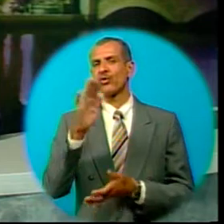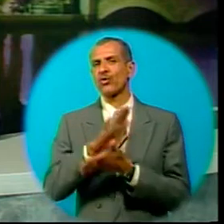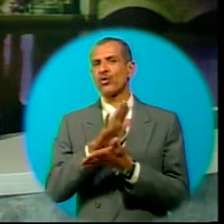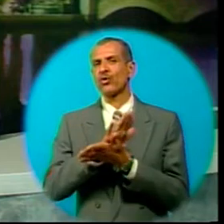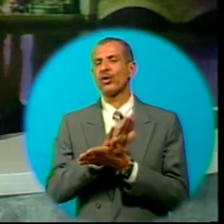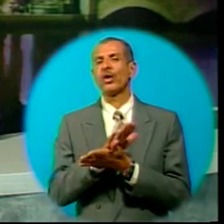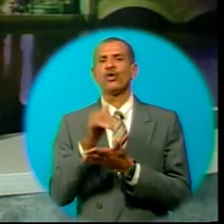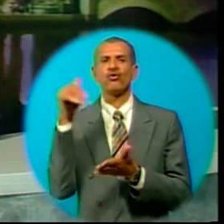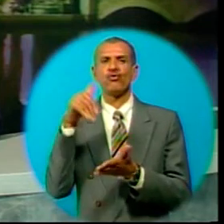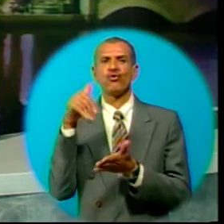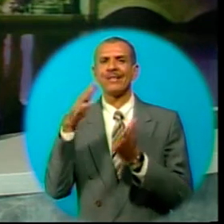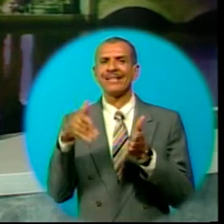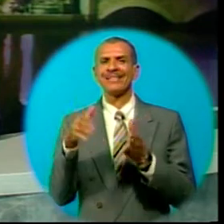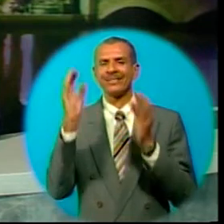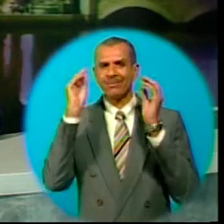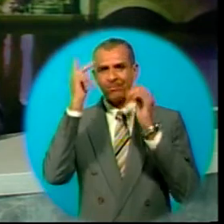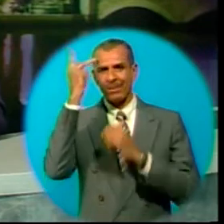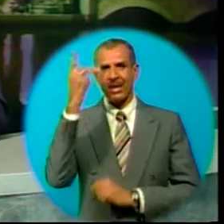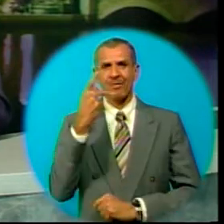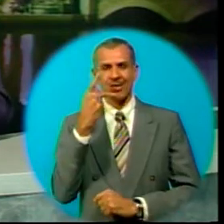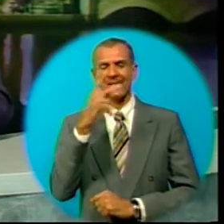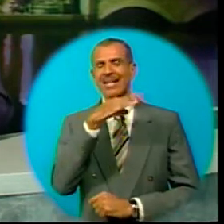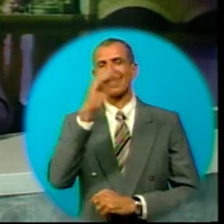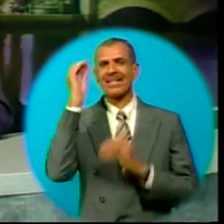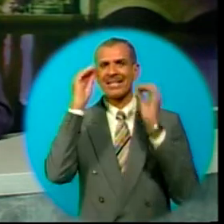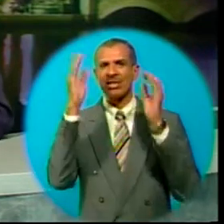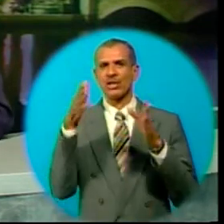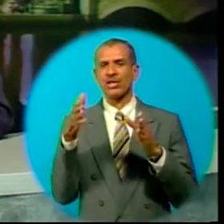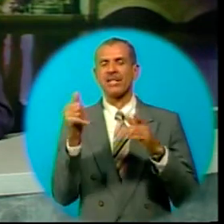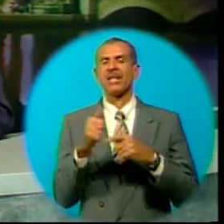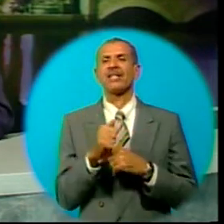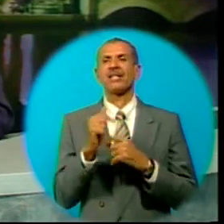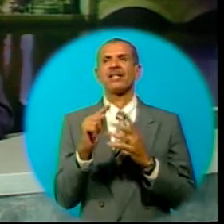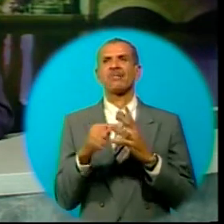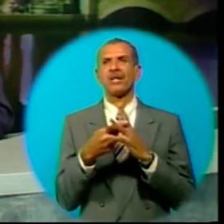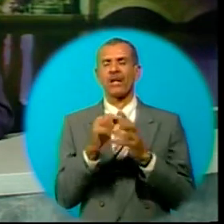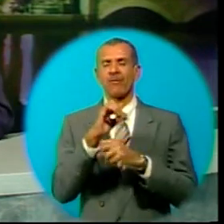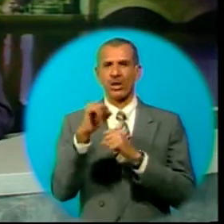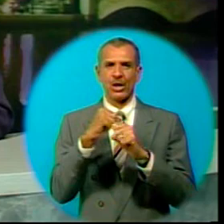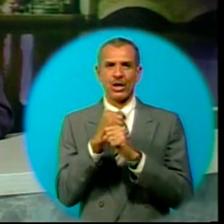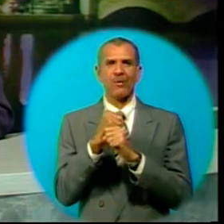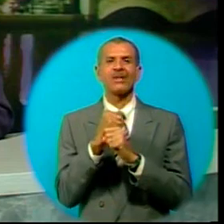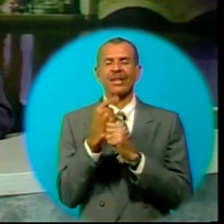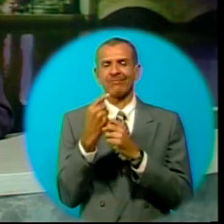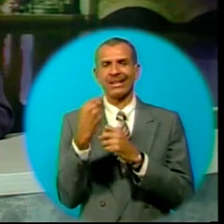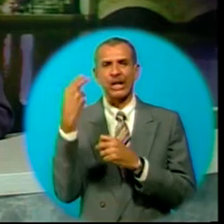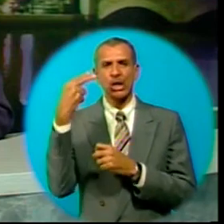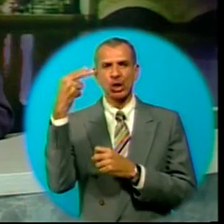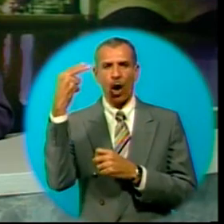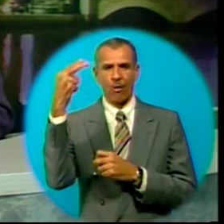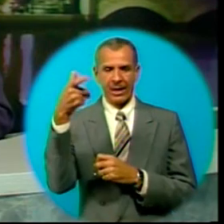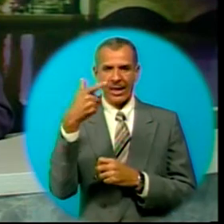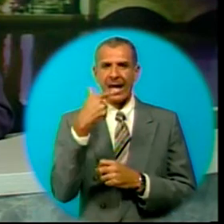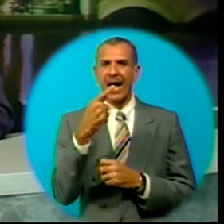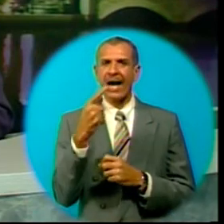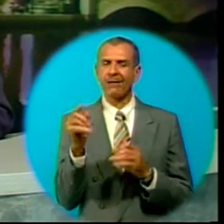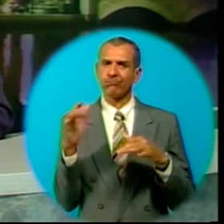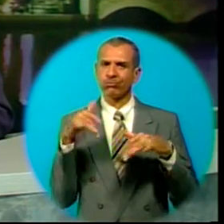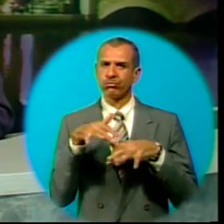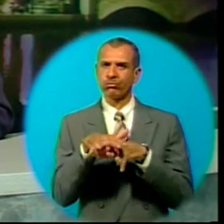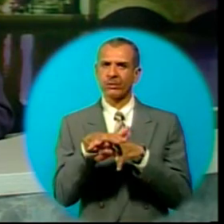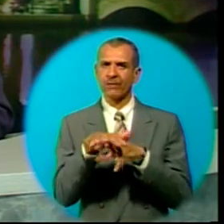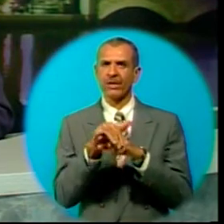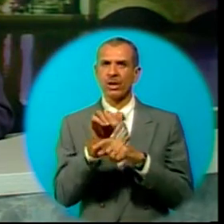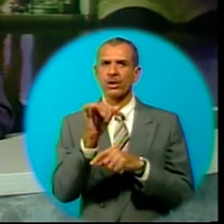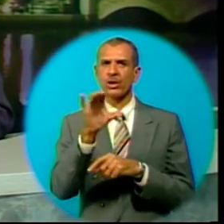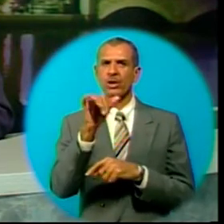and teachers in the St. Andrew area, the start of this school year was an historic occasion. The eagerly anticipated merger of the Chalky